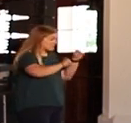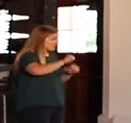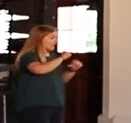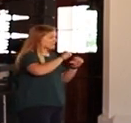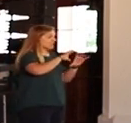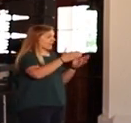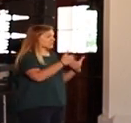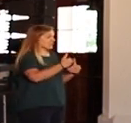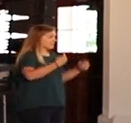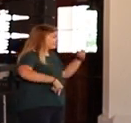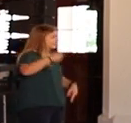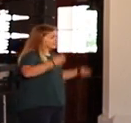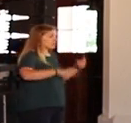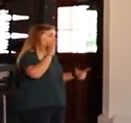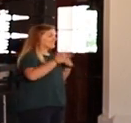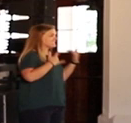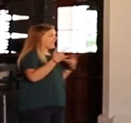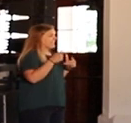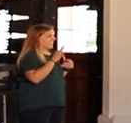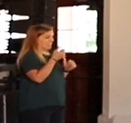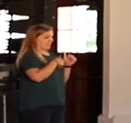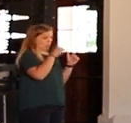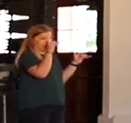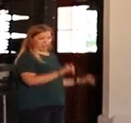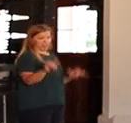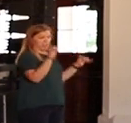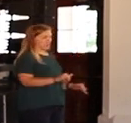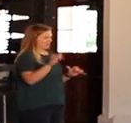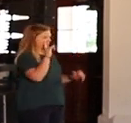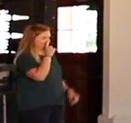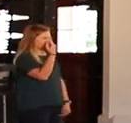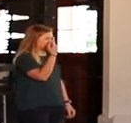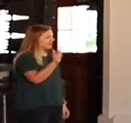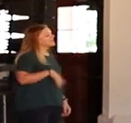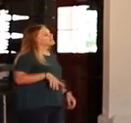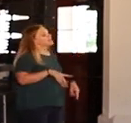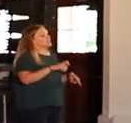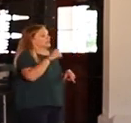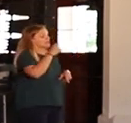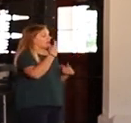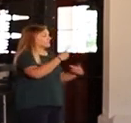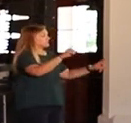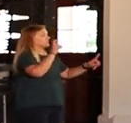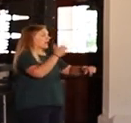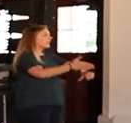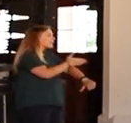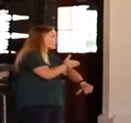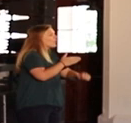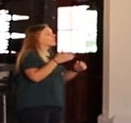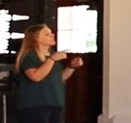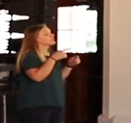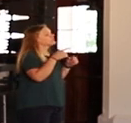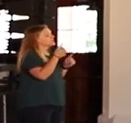classroom exciting. It would be a very boring world if everybody thought the same thing. We wouldn't thrive, we wouldn't grow as scholars and